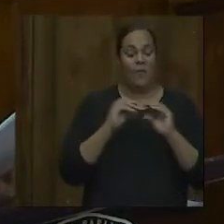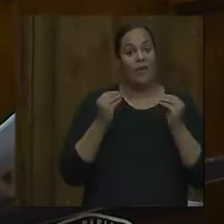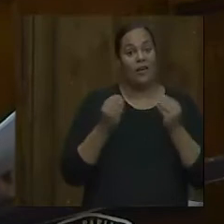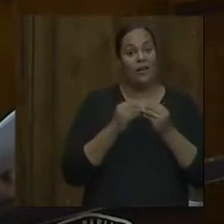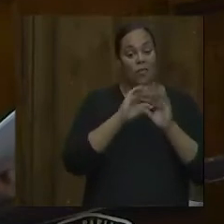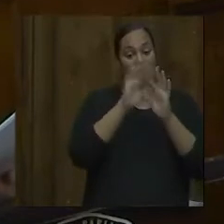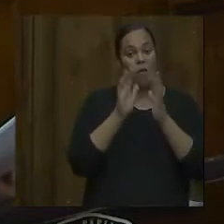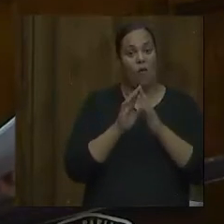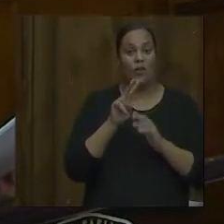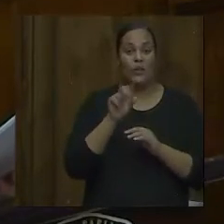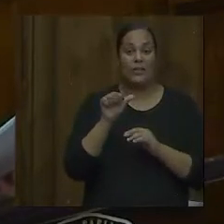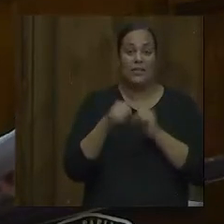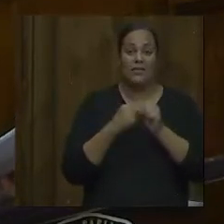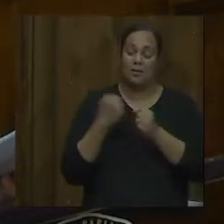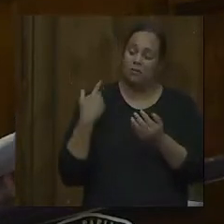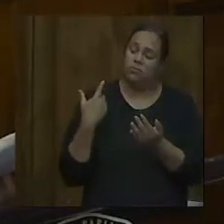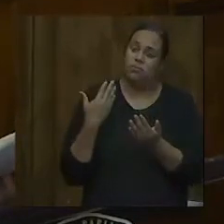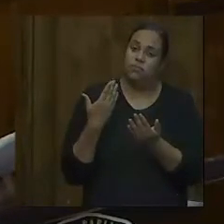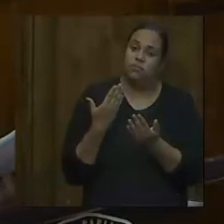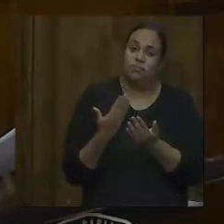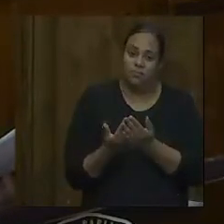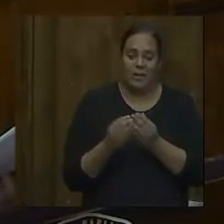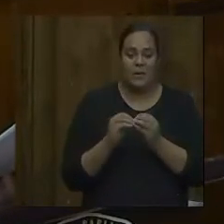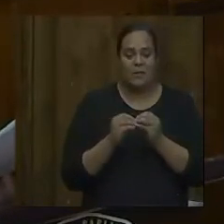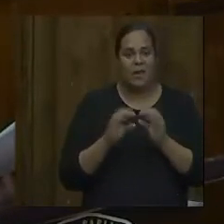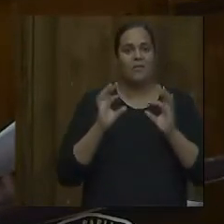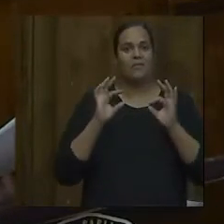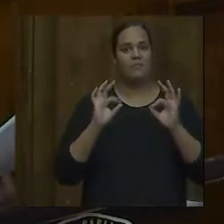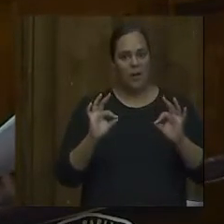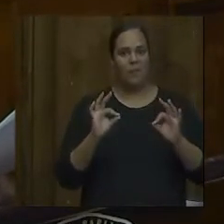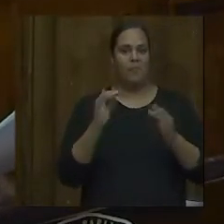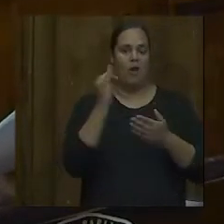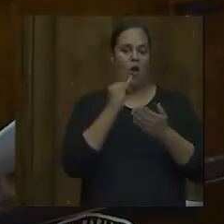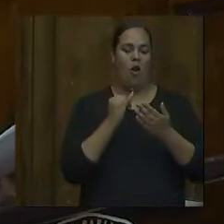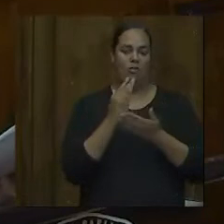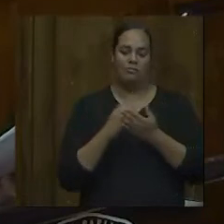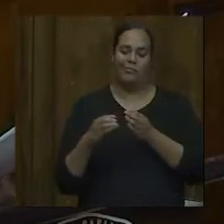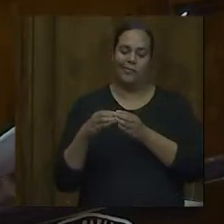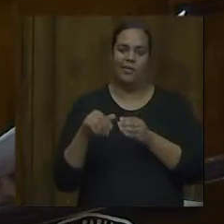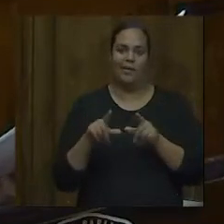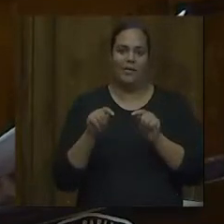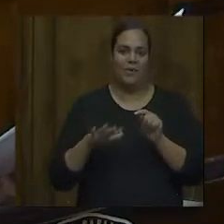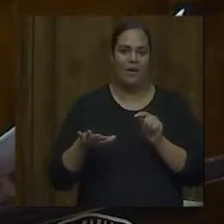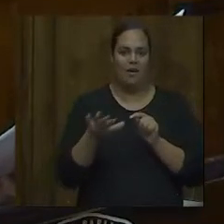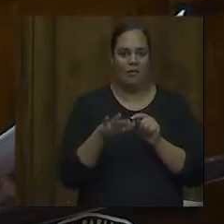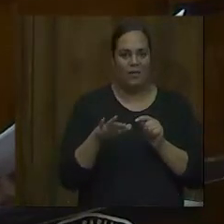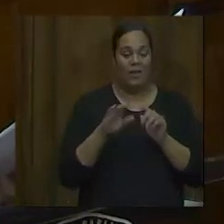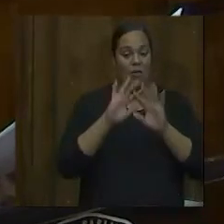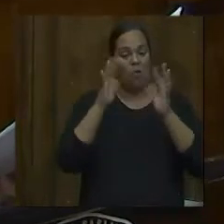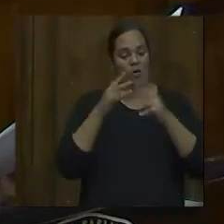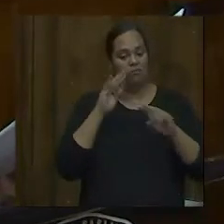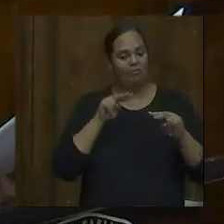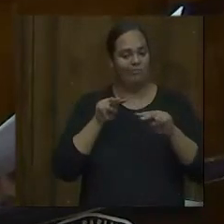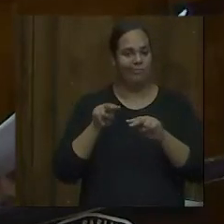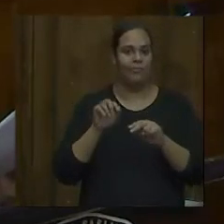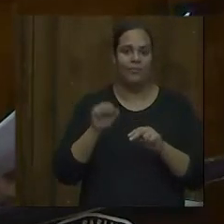organization over the last 26 years left a mark in the Cape Town arts sector and the circus industry worldwide.